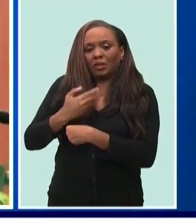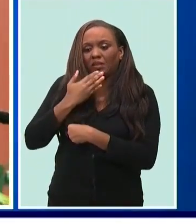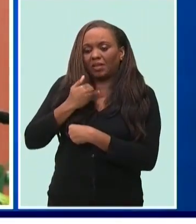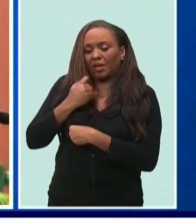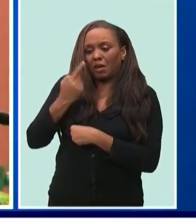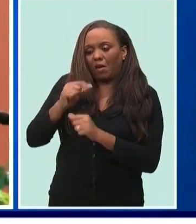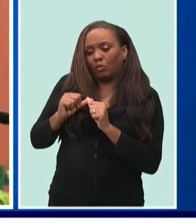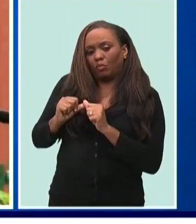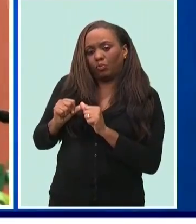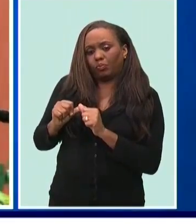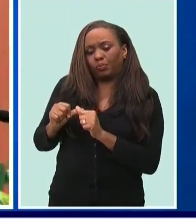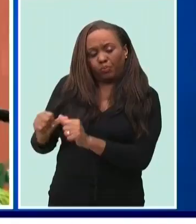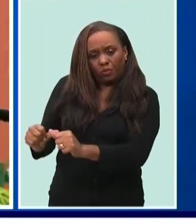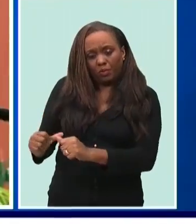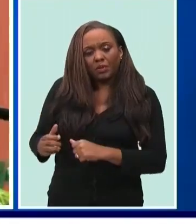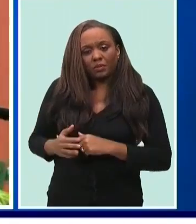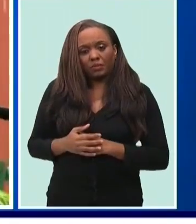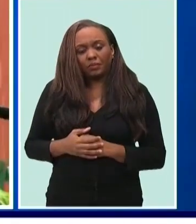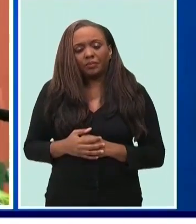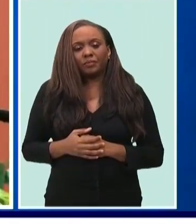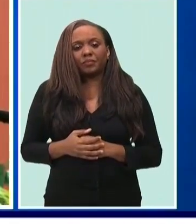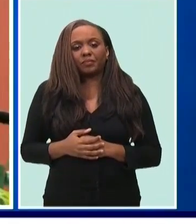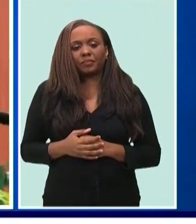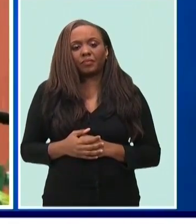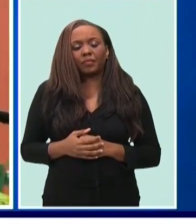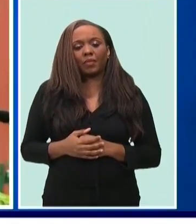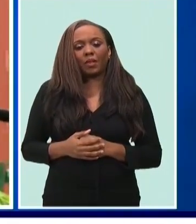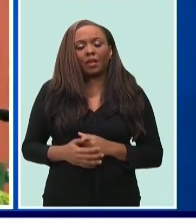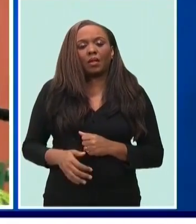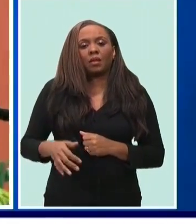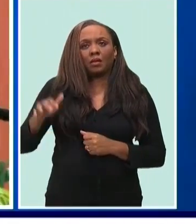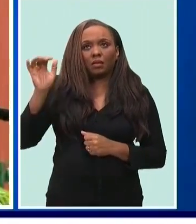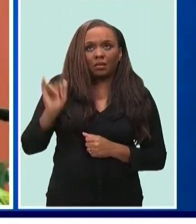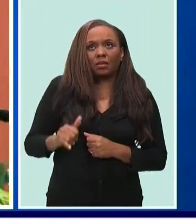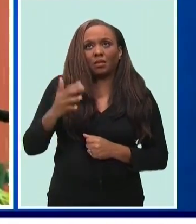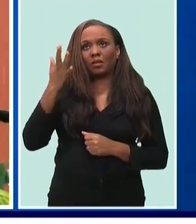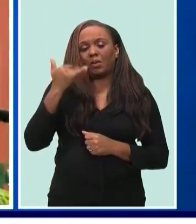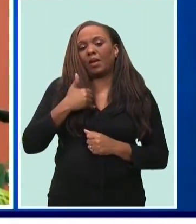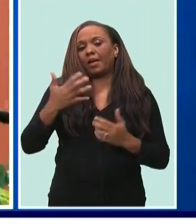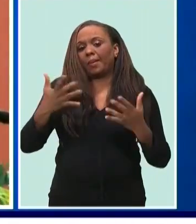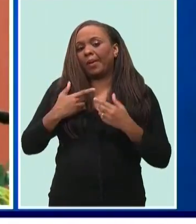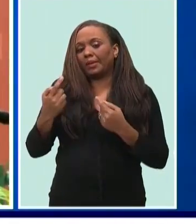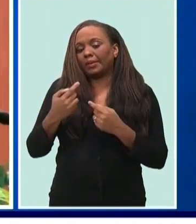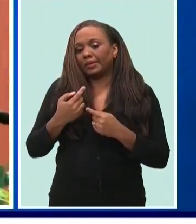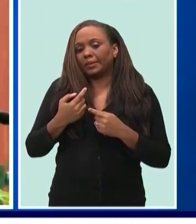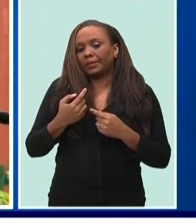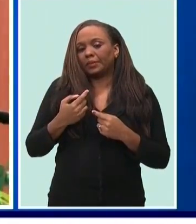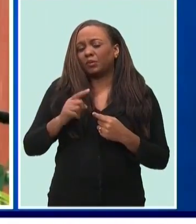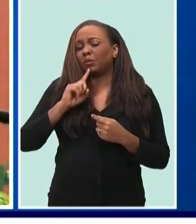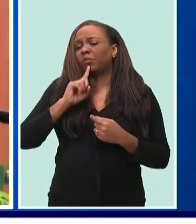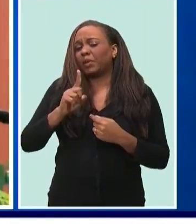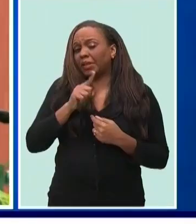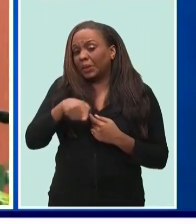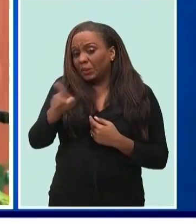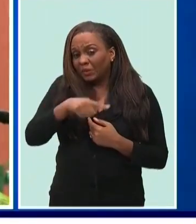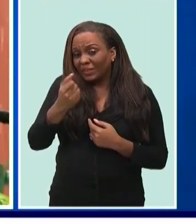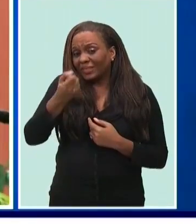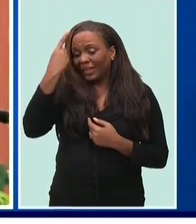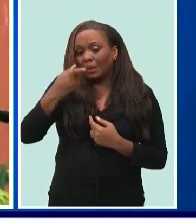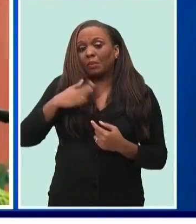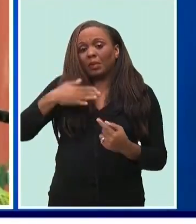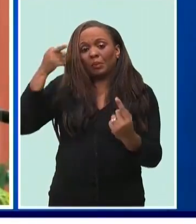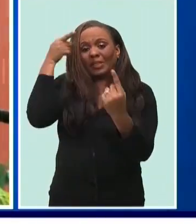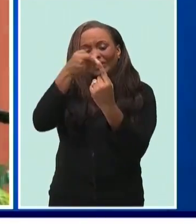stabilize the sugar industry. And that is why I've taken the rein to make that point. Because more than anything